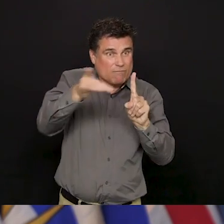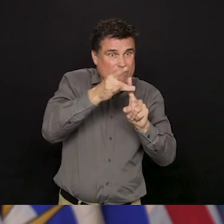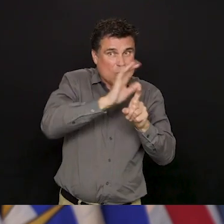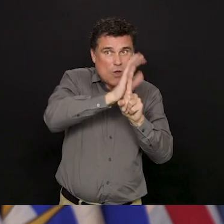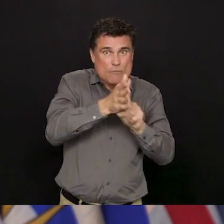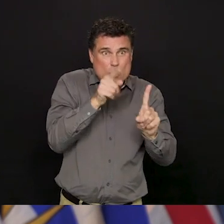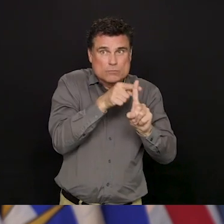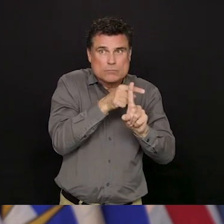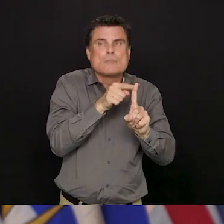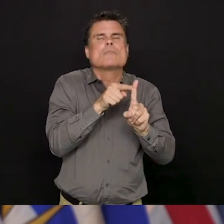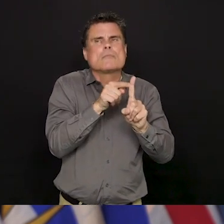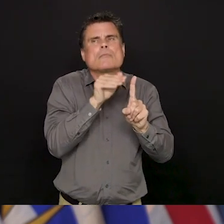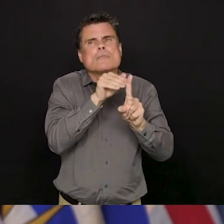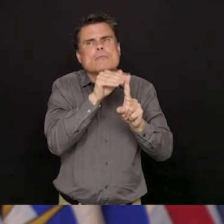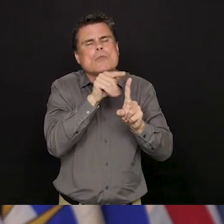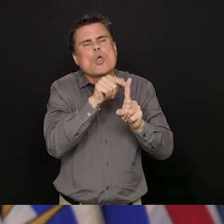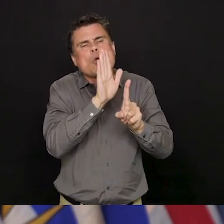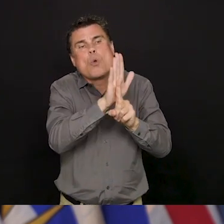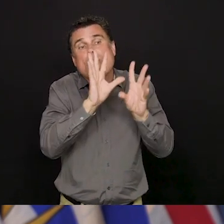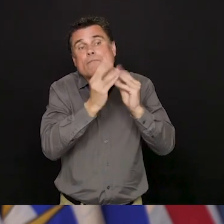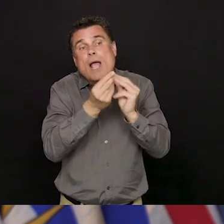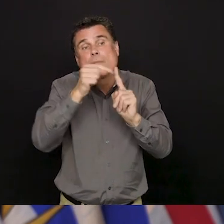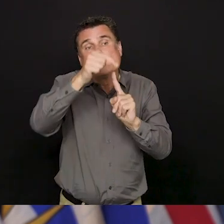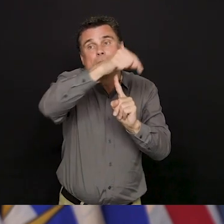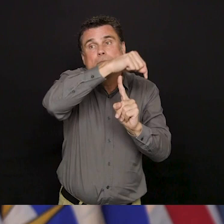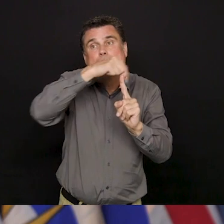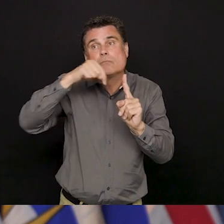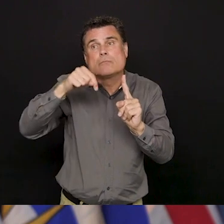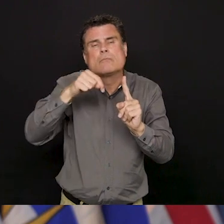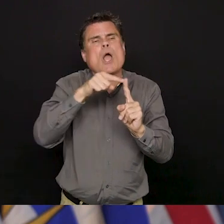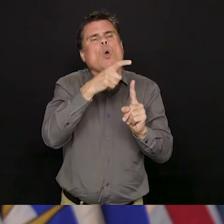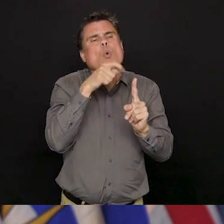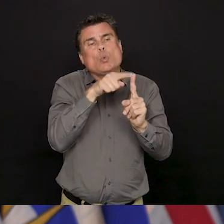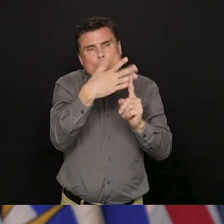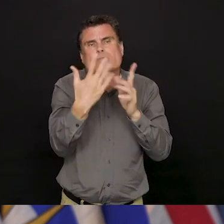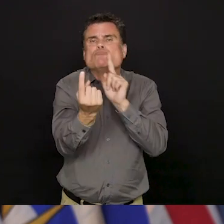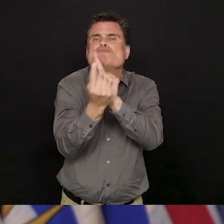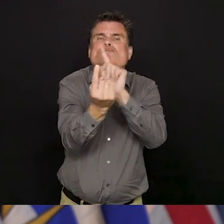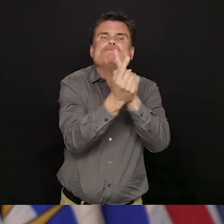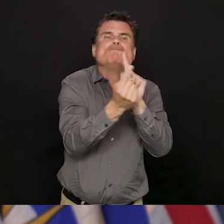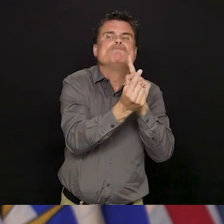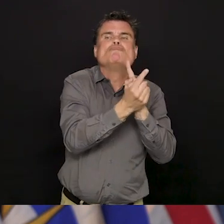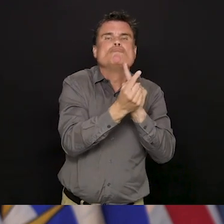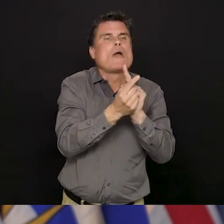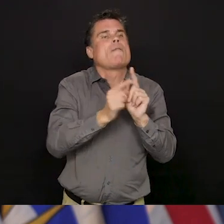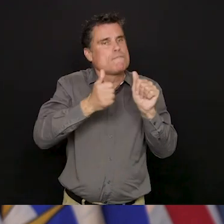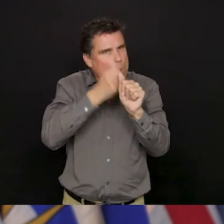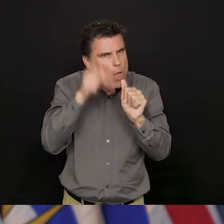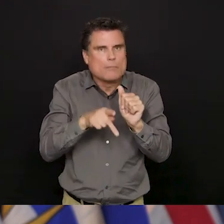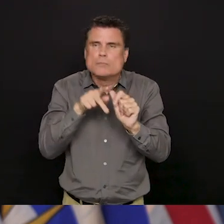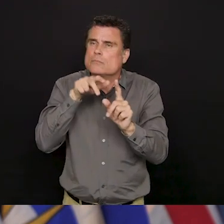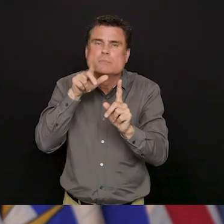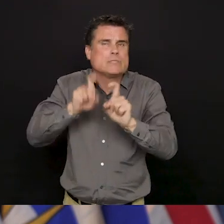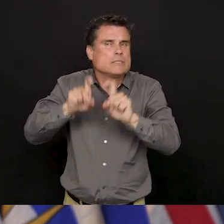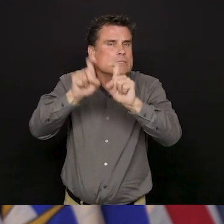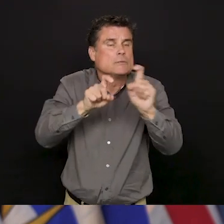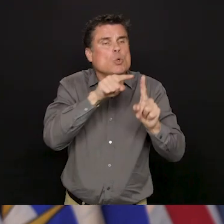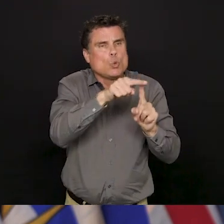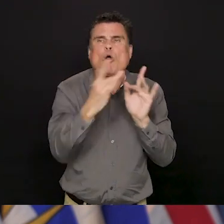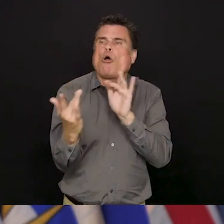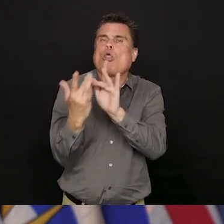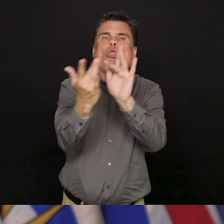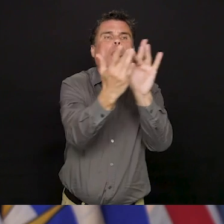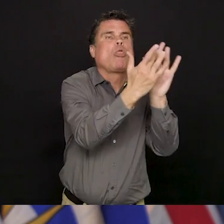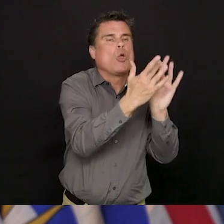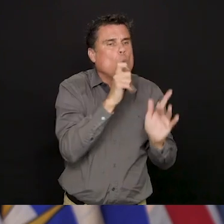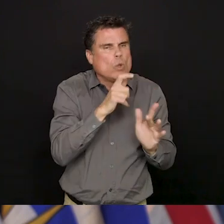they develop symptoms, they will not be transmitting them to others. So it is ongoing. This has only been day three since the